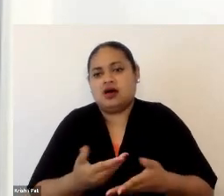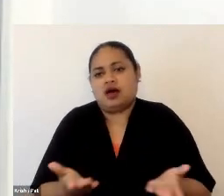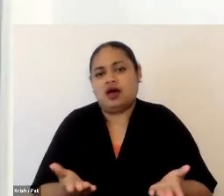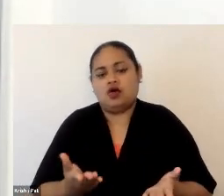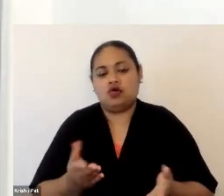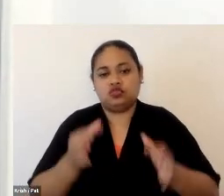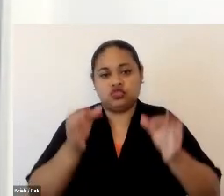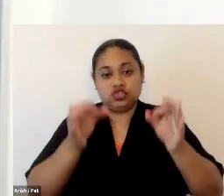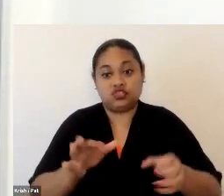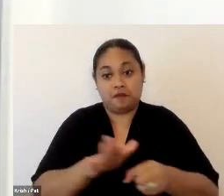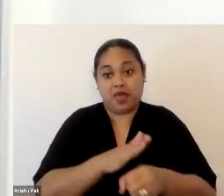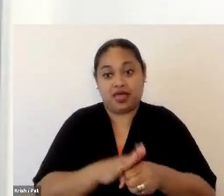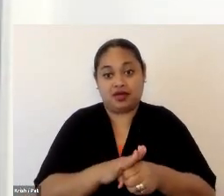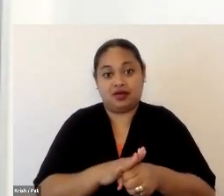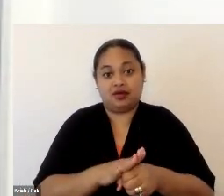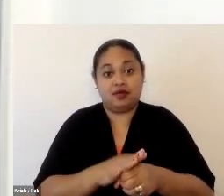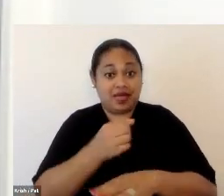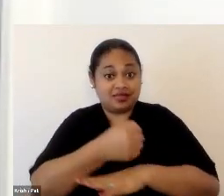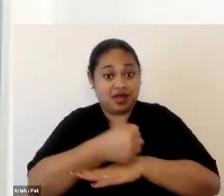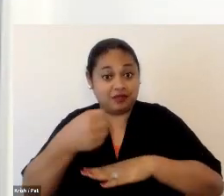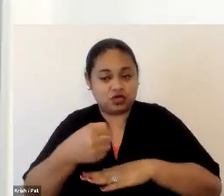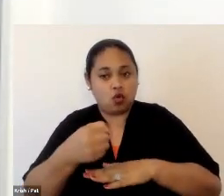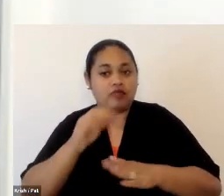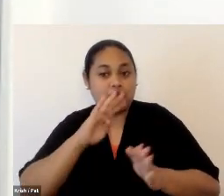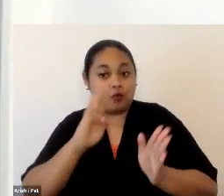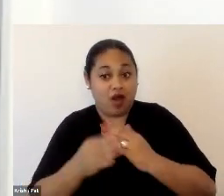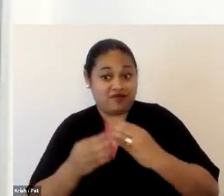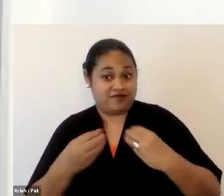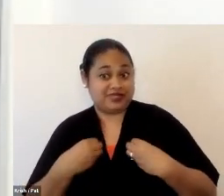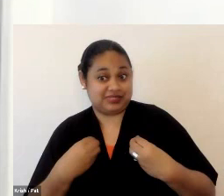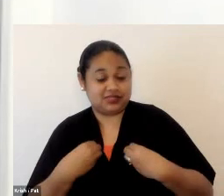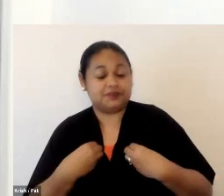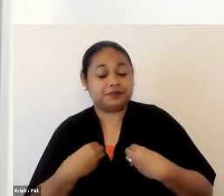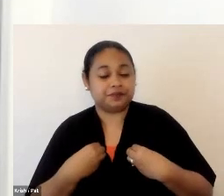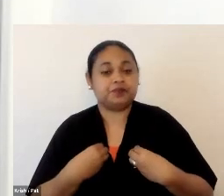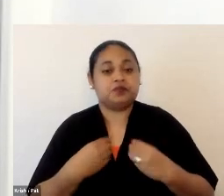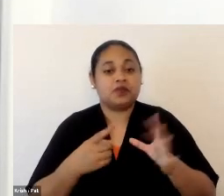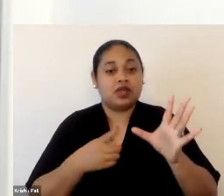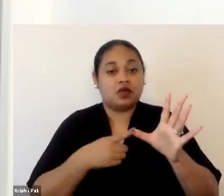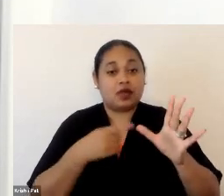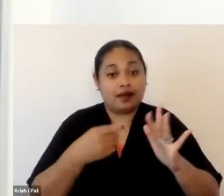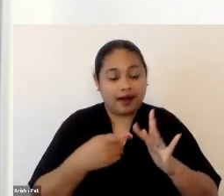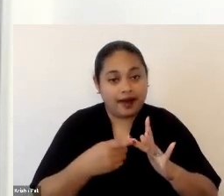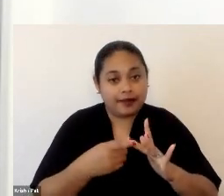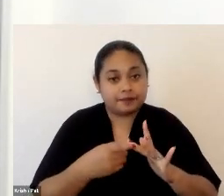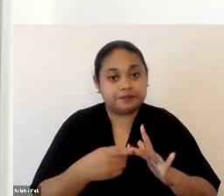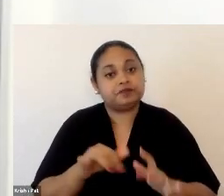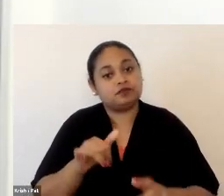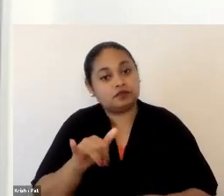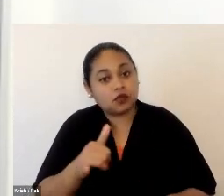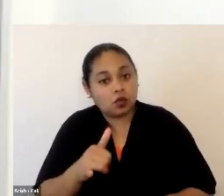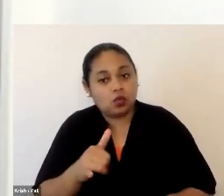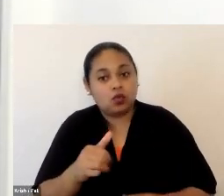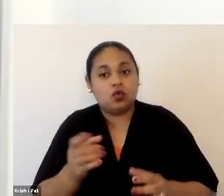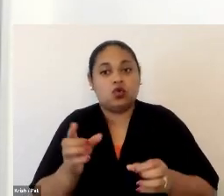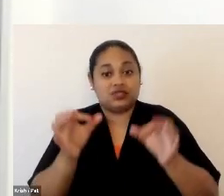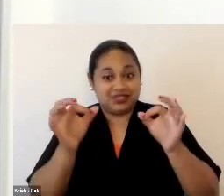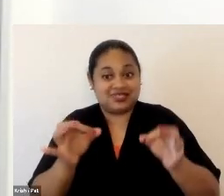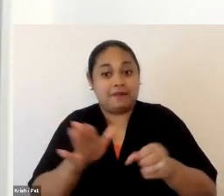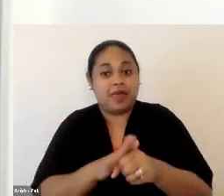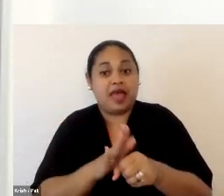made by government or by the private sector are made by AI or those decisions are made by